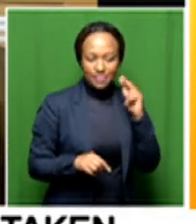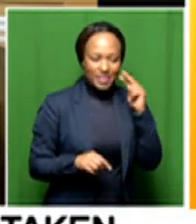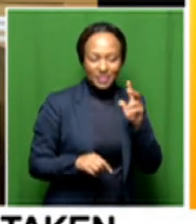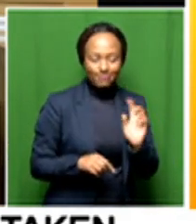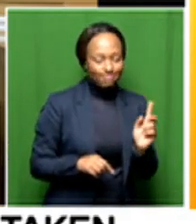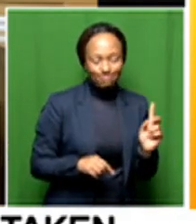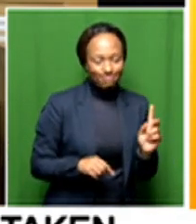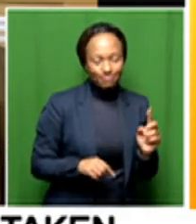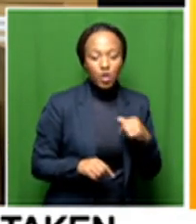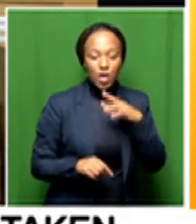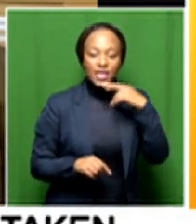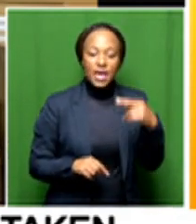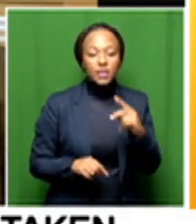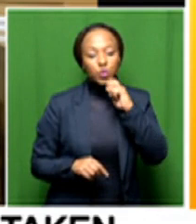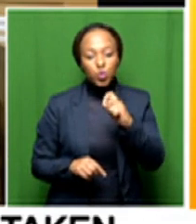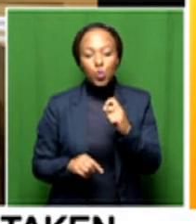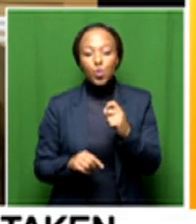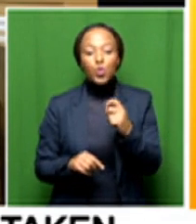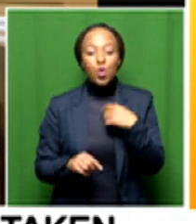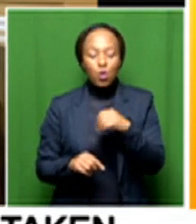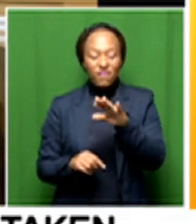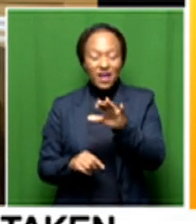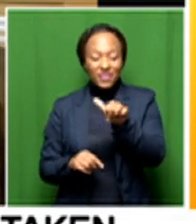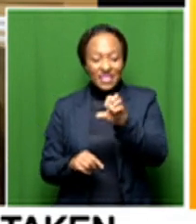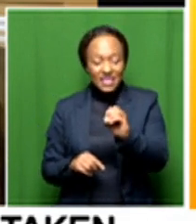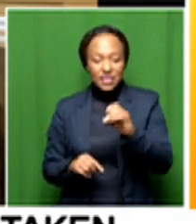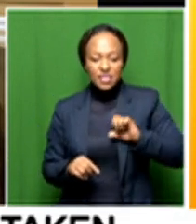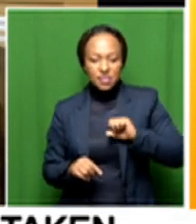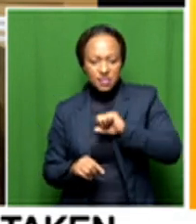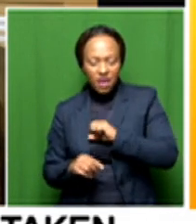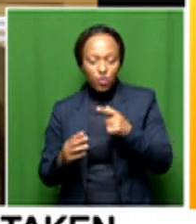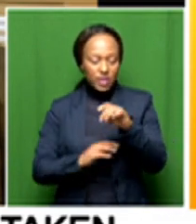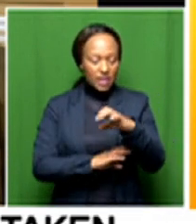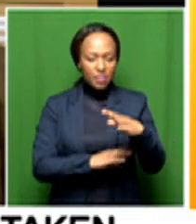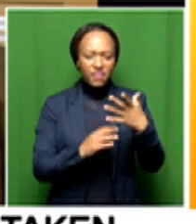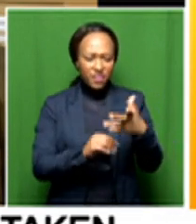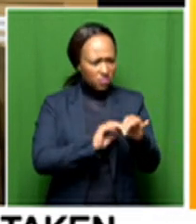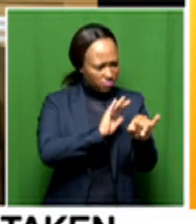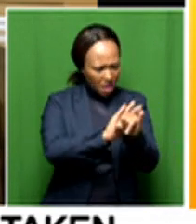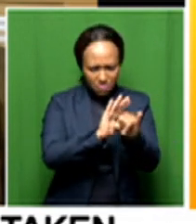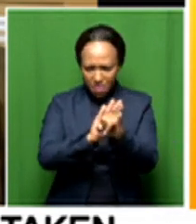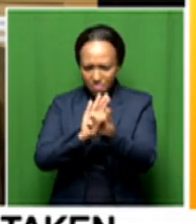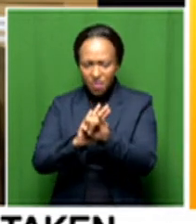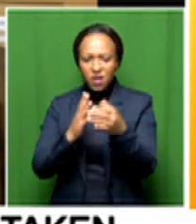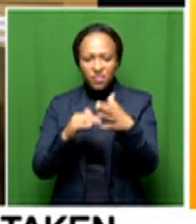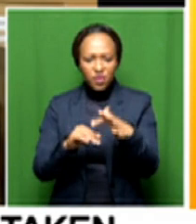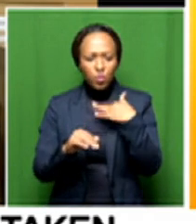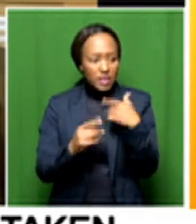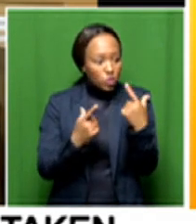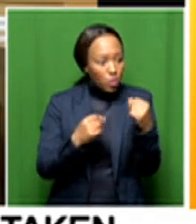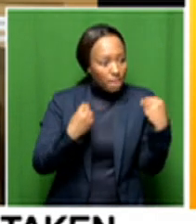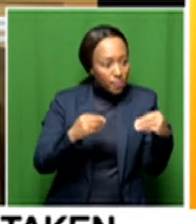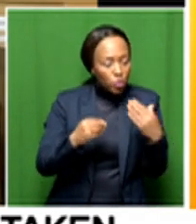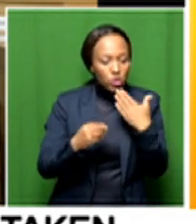mean, the reality is, and we read this, more than 560 government employees in the Eastern Cape have been identified as doing business